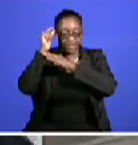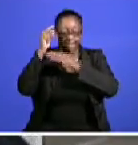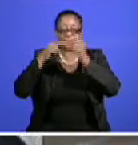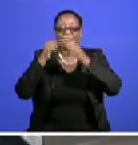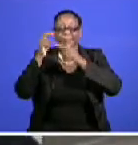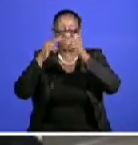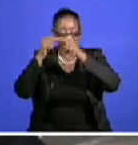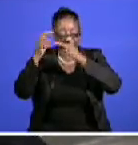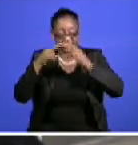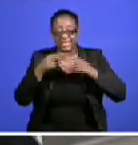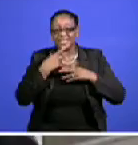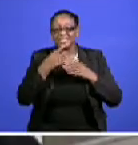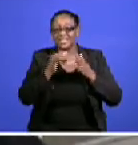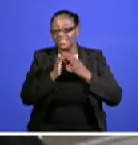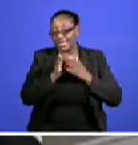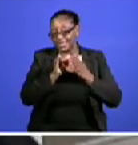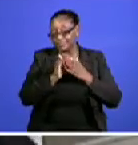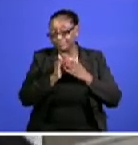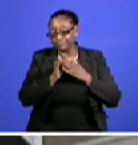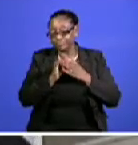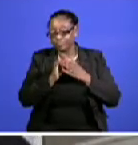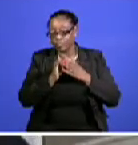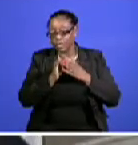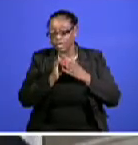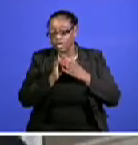introduce that zone.